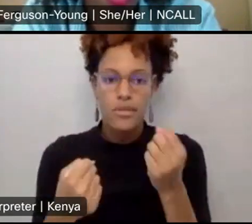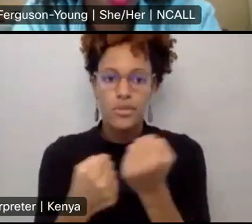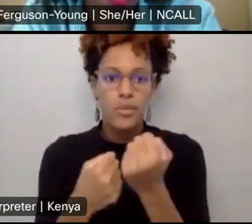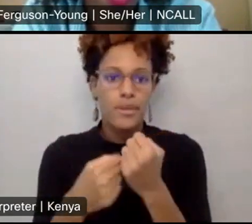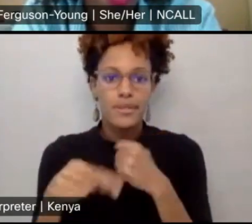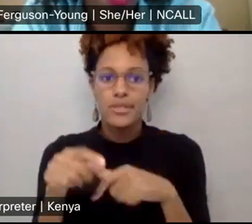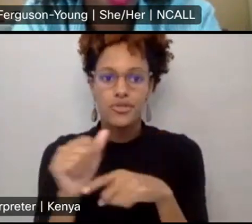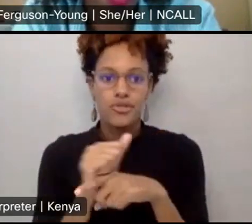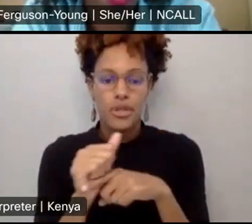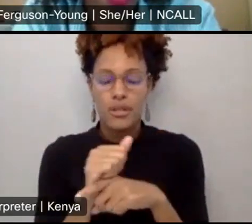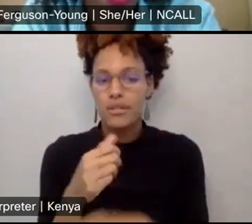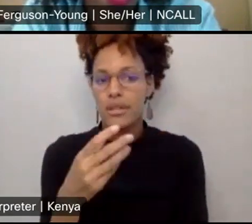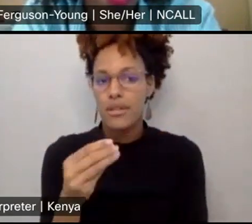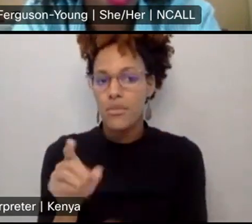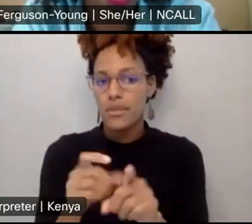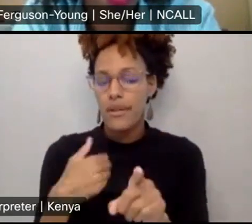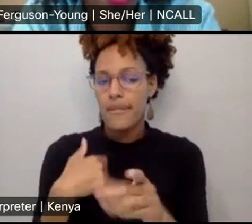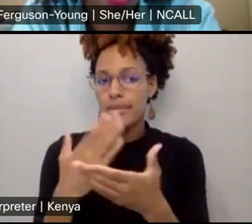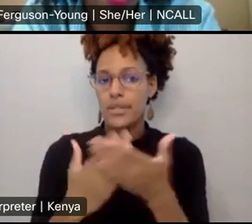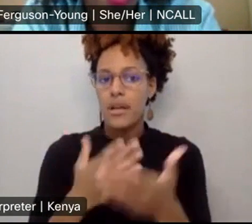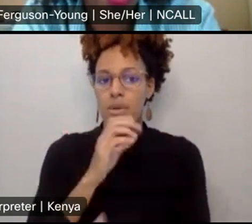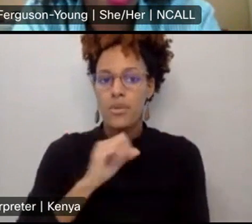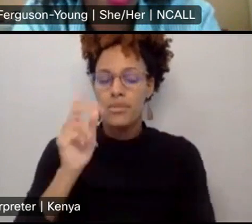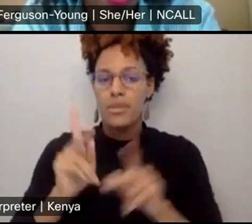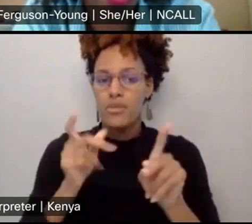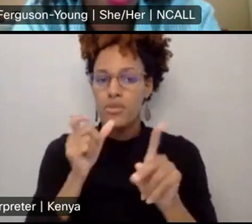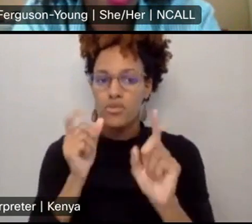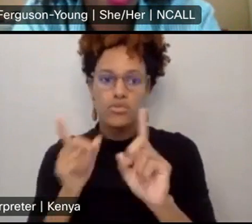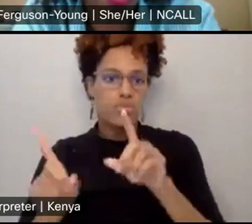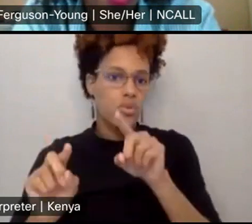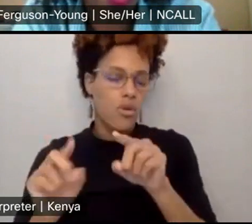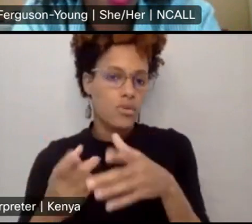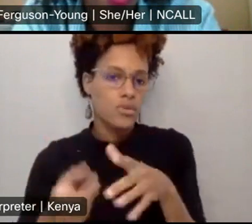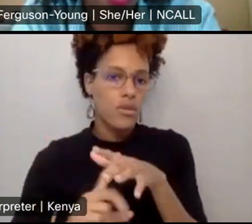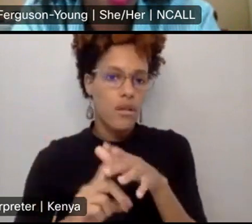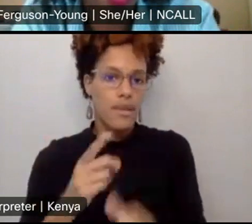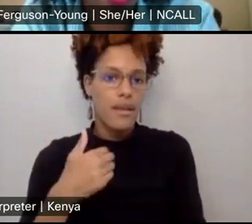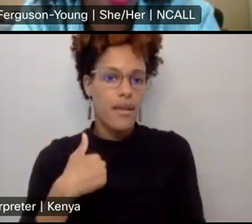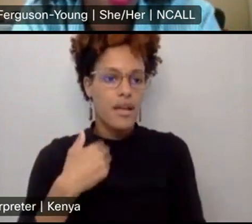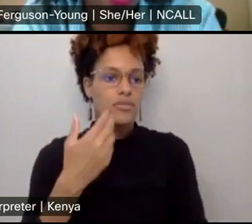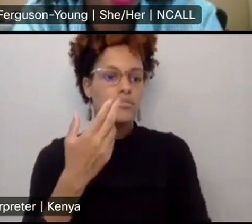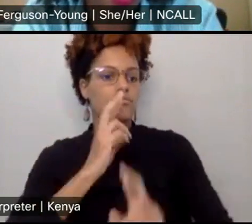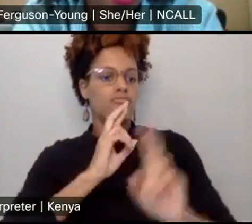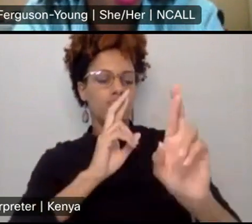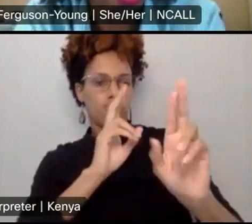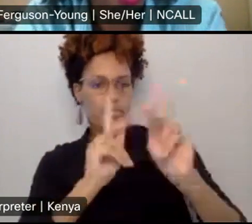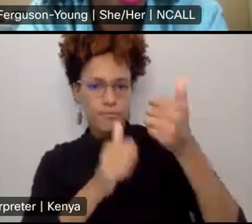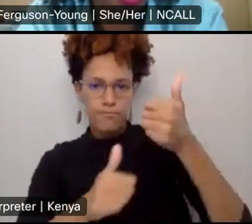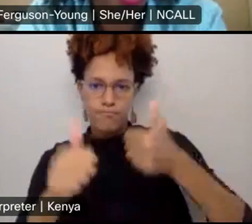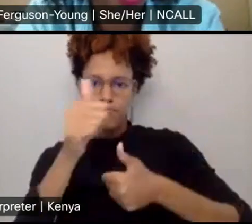some elders in attendance who they held respected positions in their